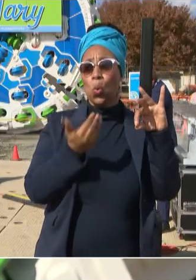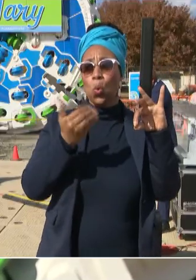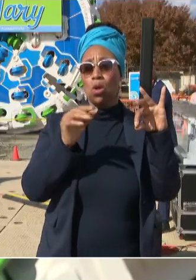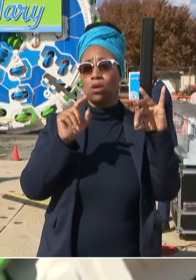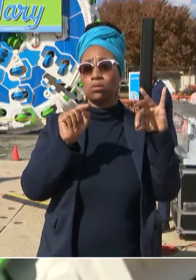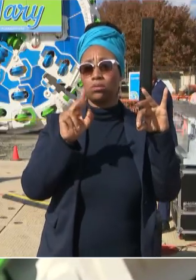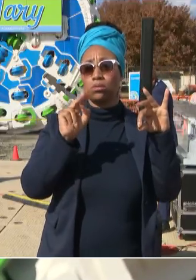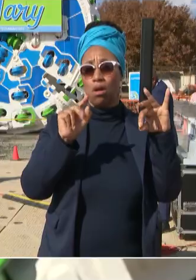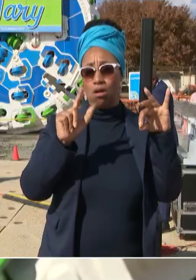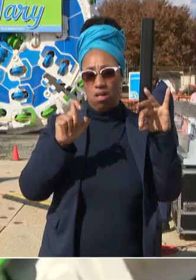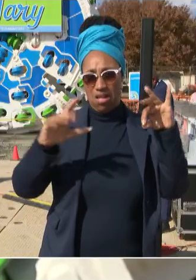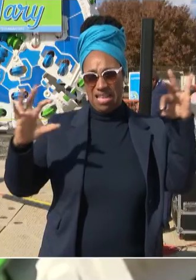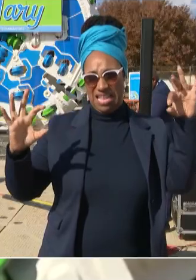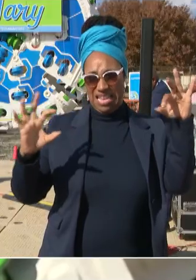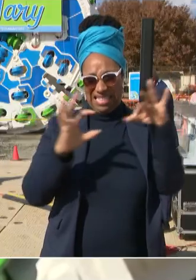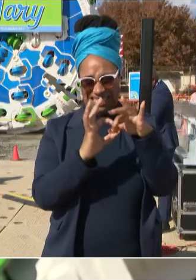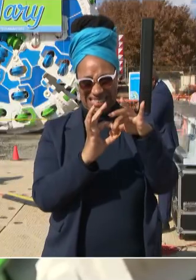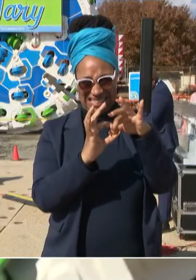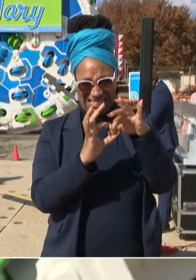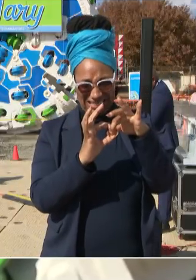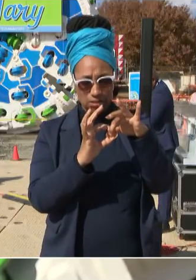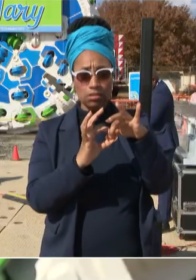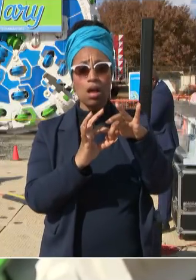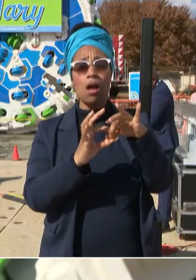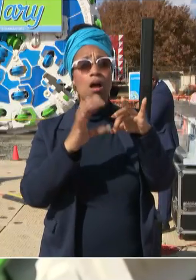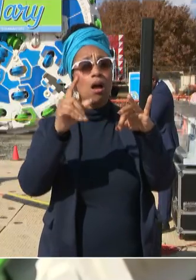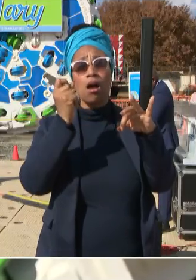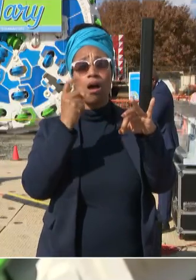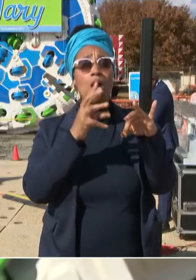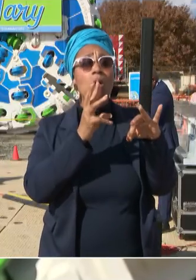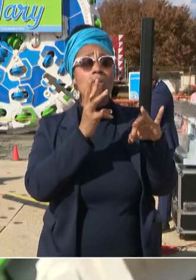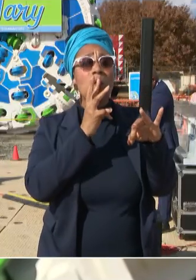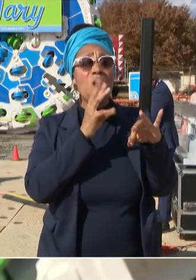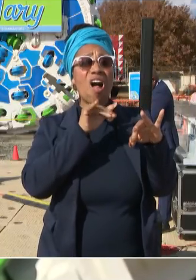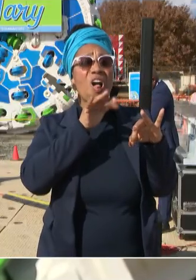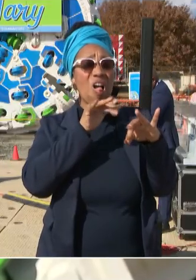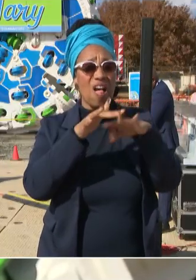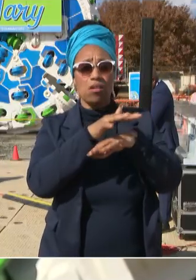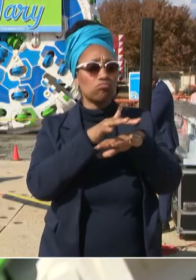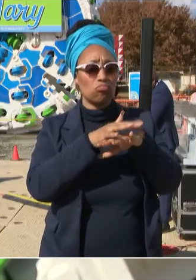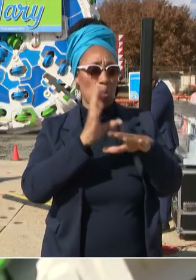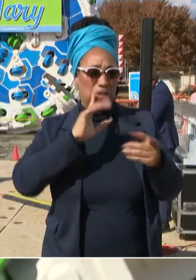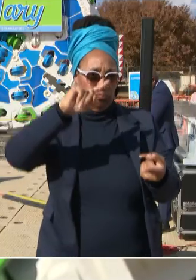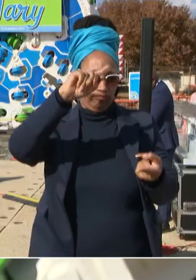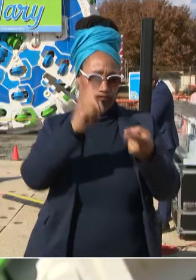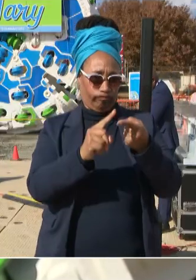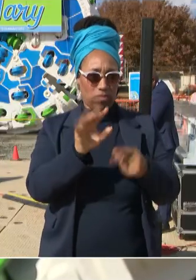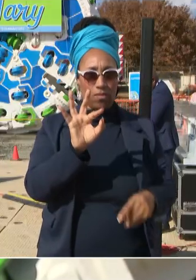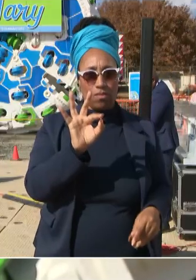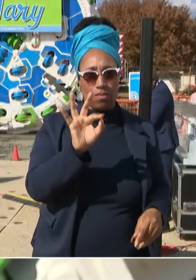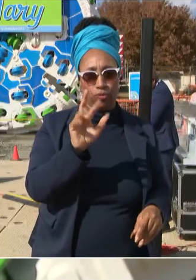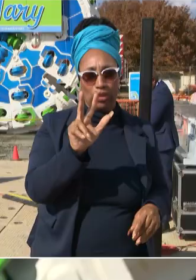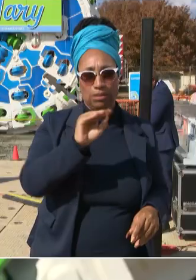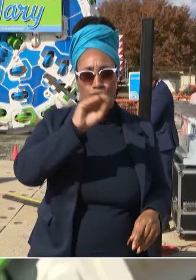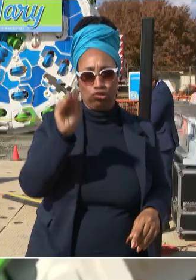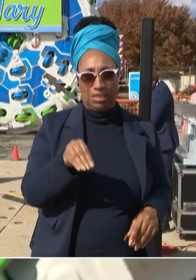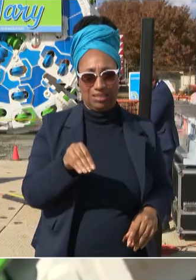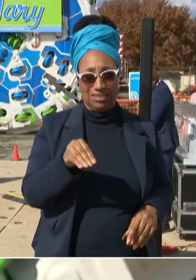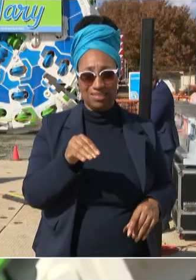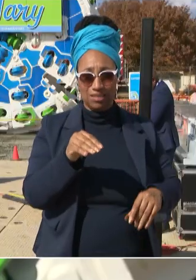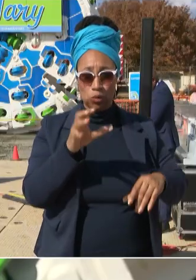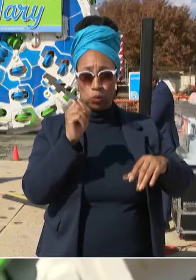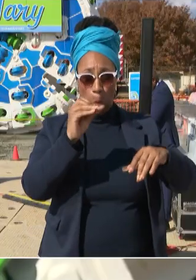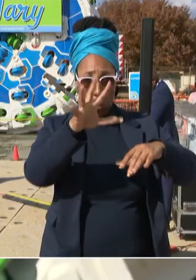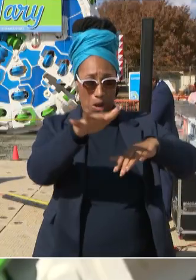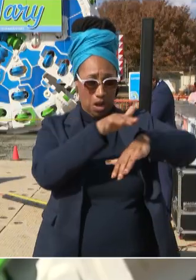So stated differently, we can say 74, overflows has been going to the